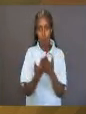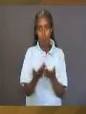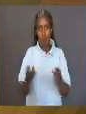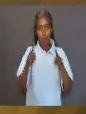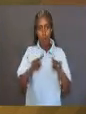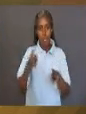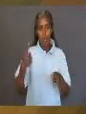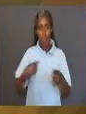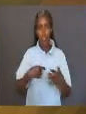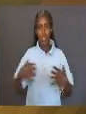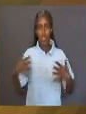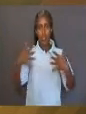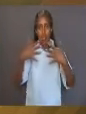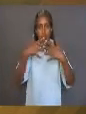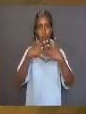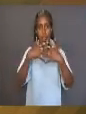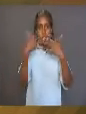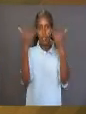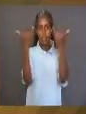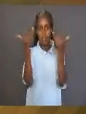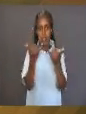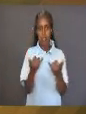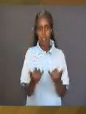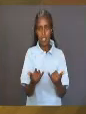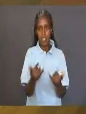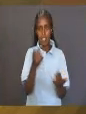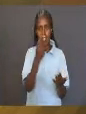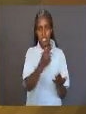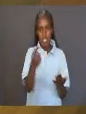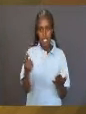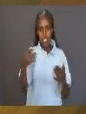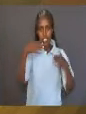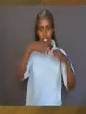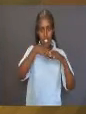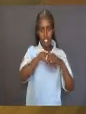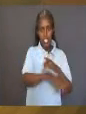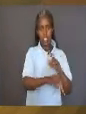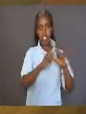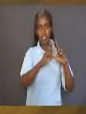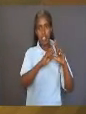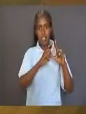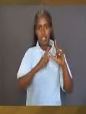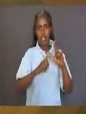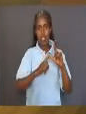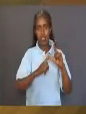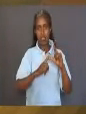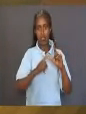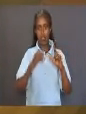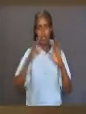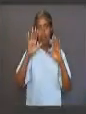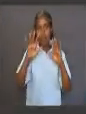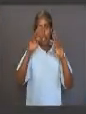we combine the figure for each interior angle of a pentagon,